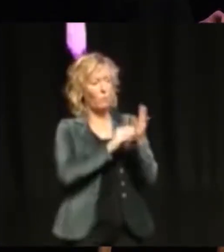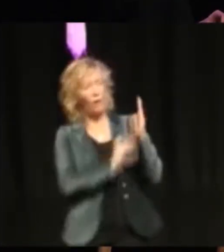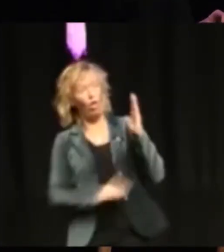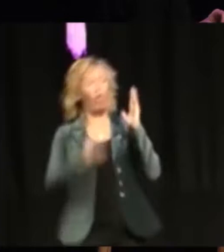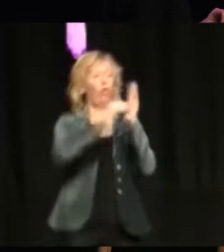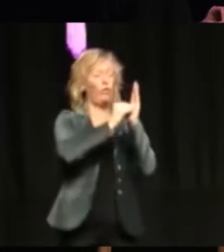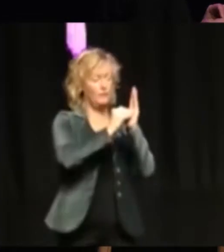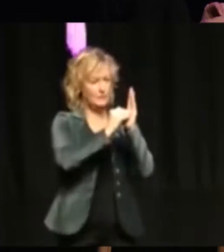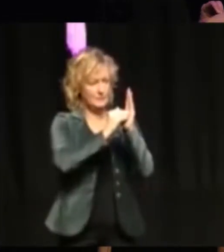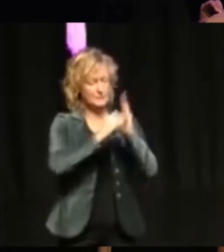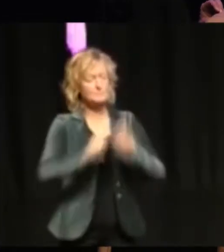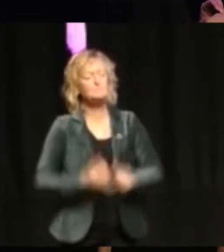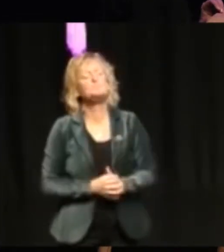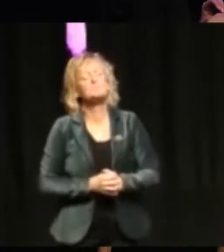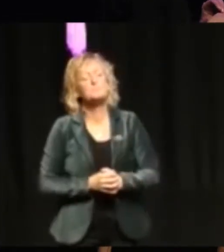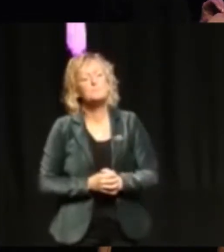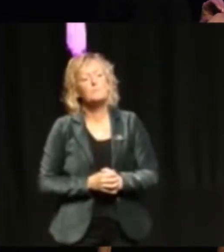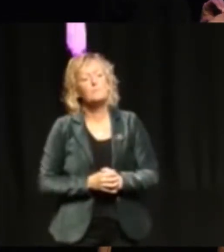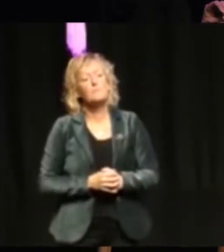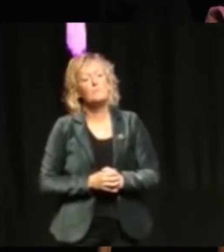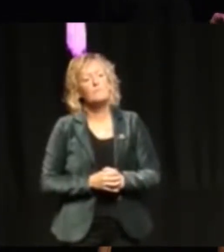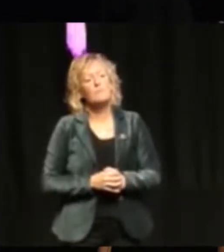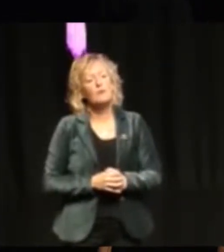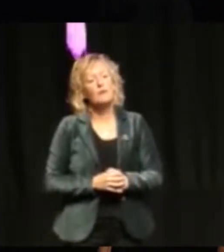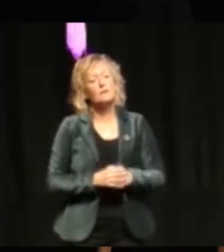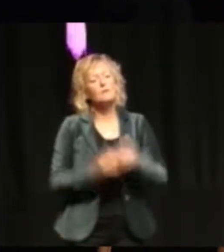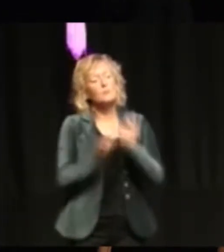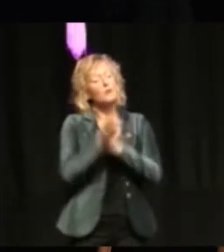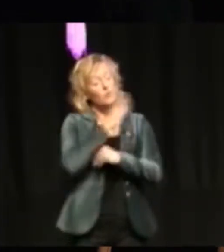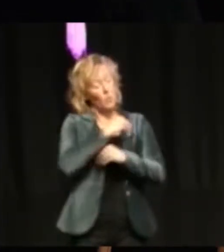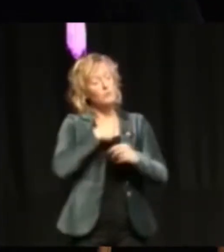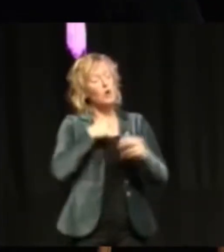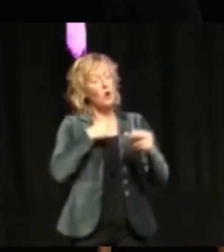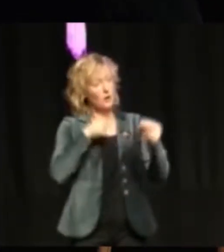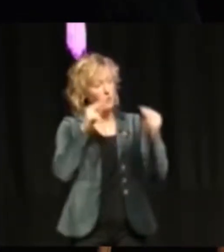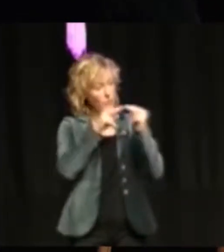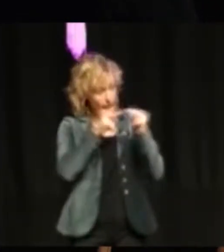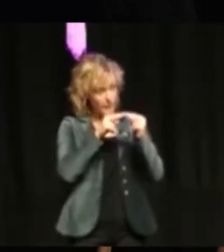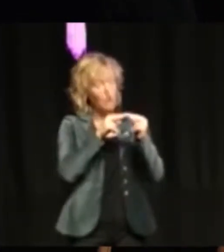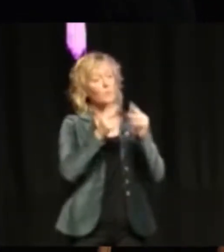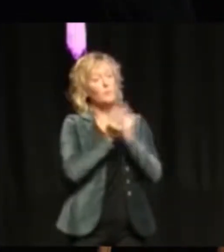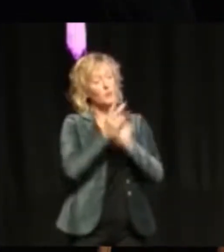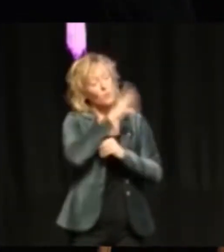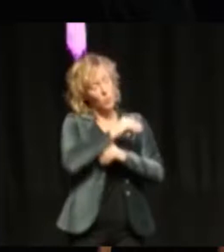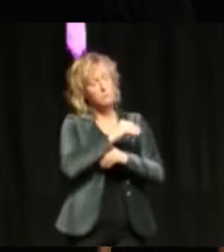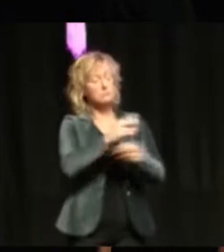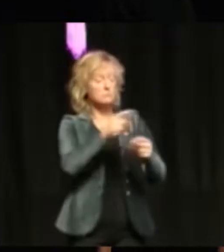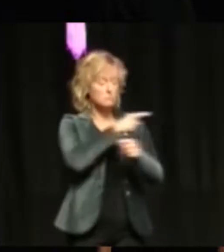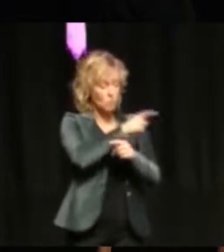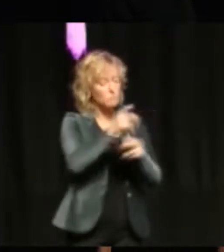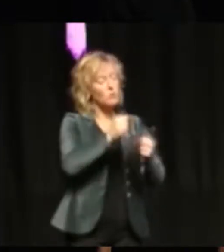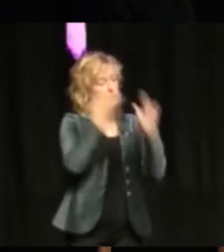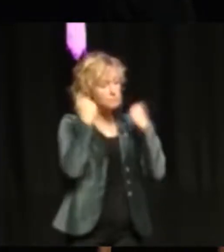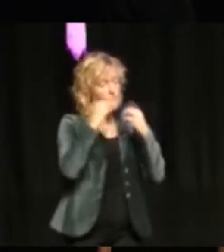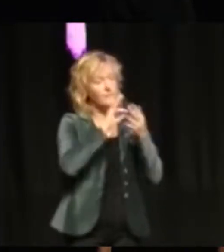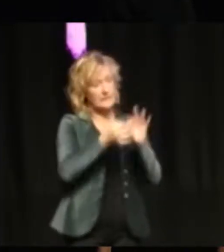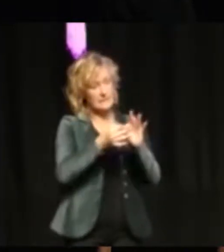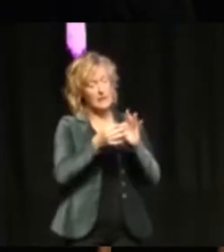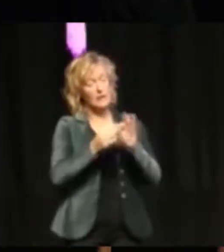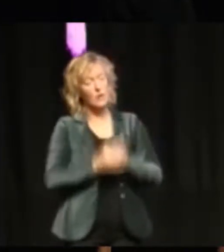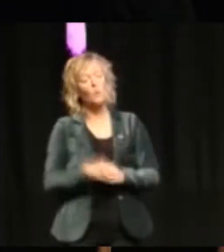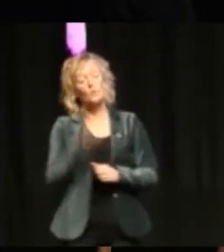remedy. So the means of complaint is I can contact them. Remedy is that they fix it. And these cross-cutting human